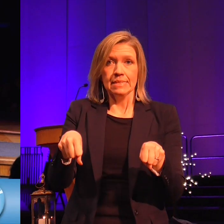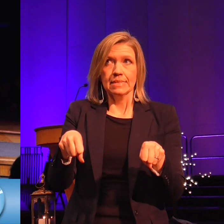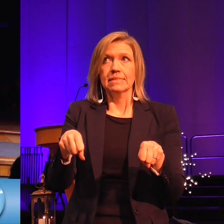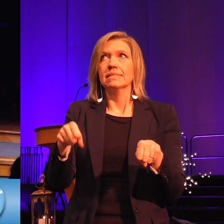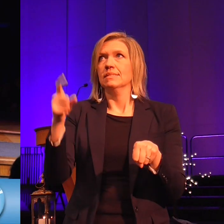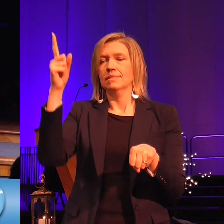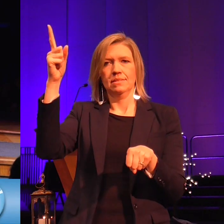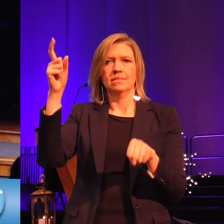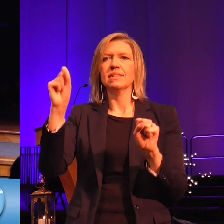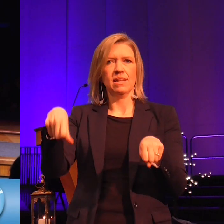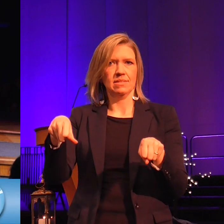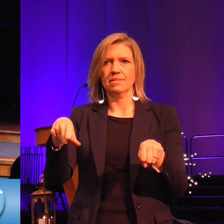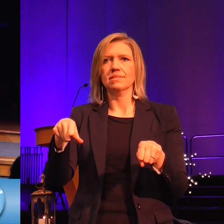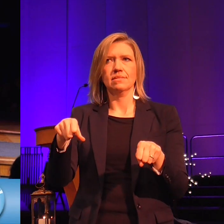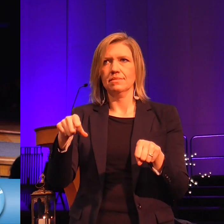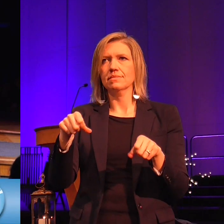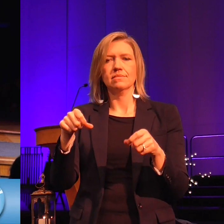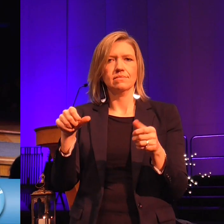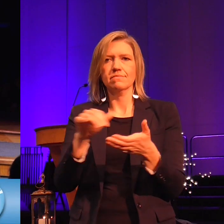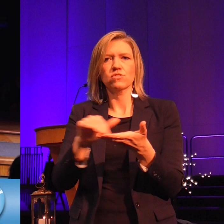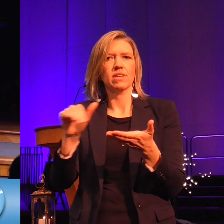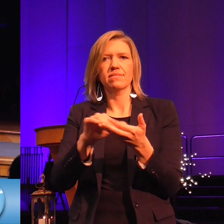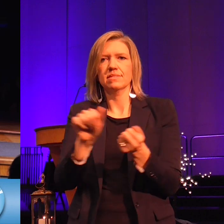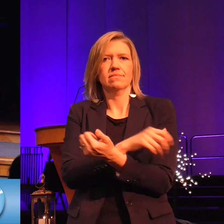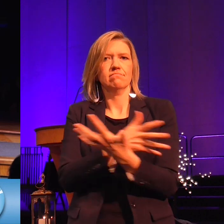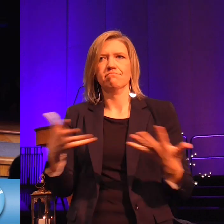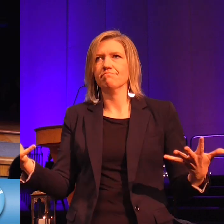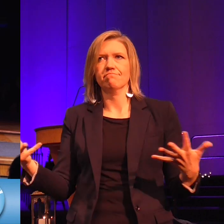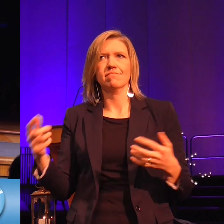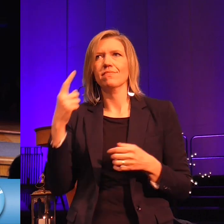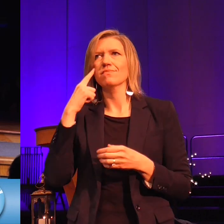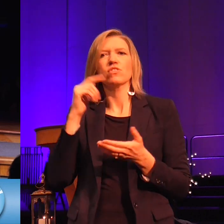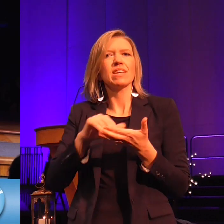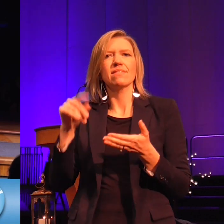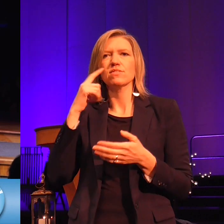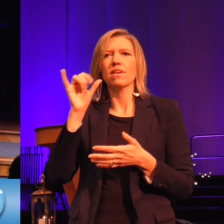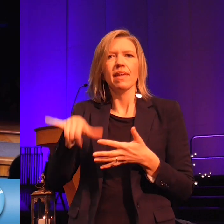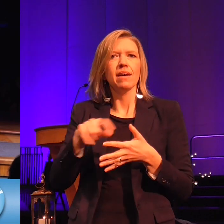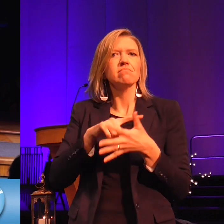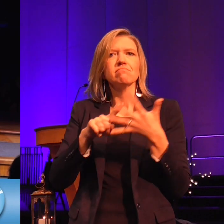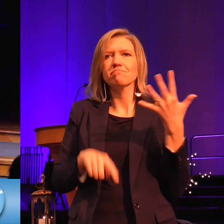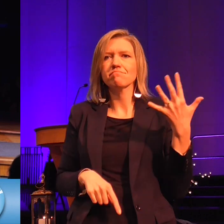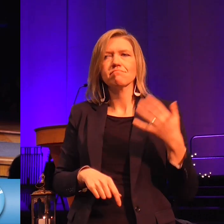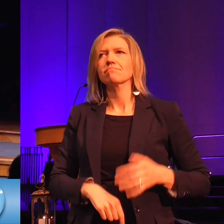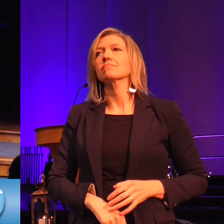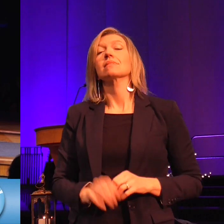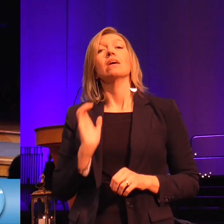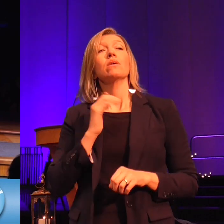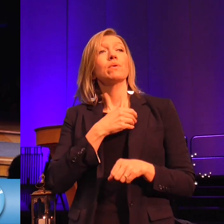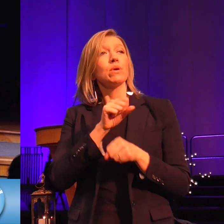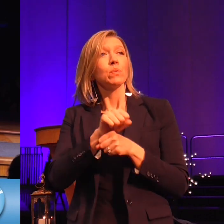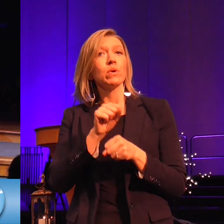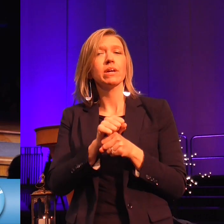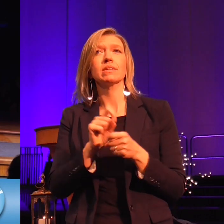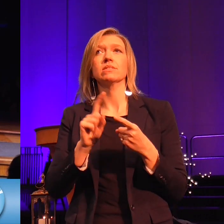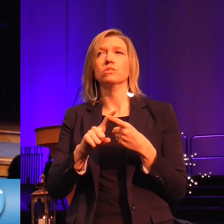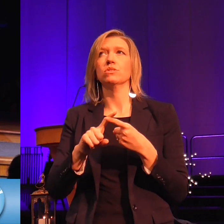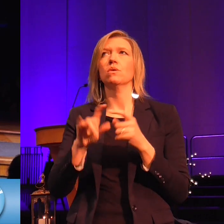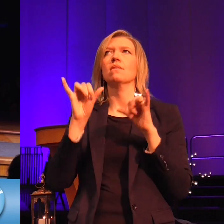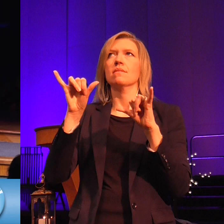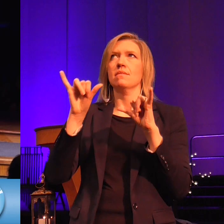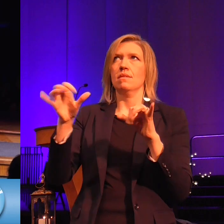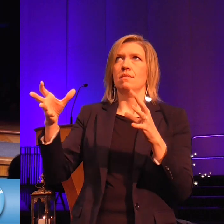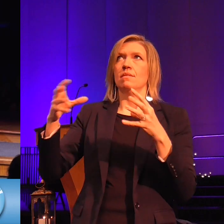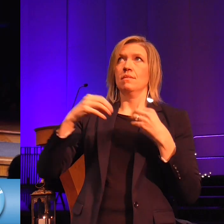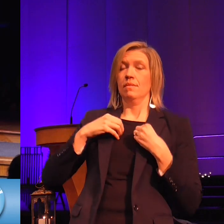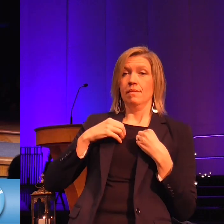does. It does forgive us for that. And that then our work is to duplicate the nature of God to the best of